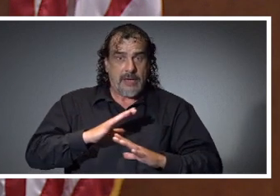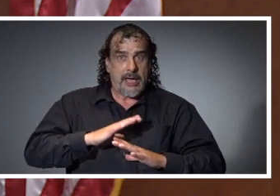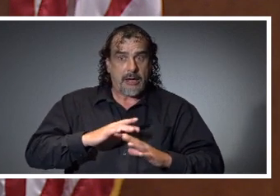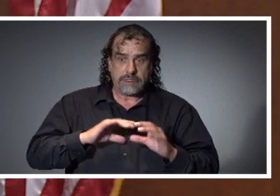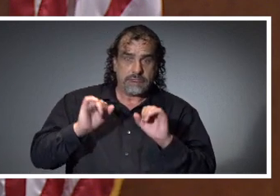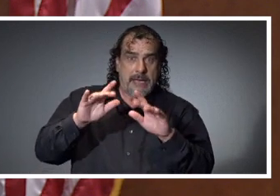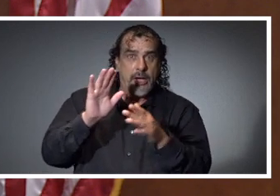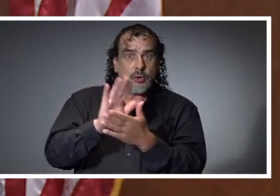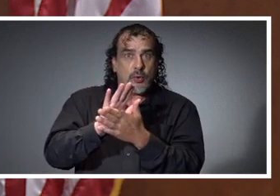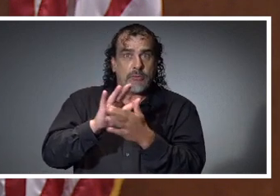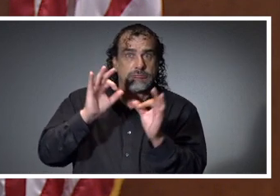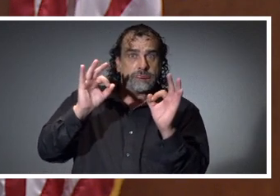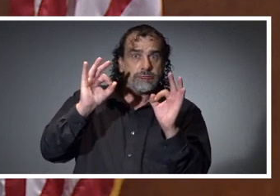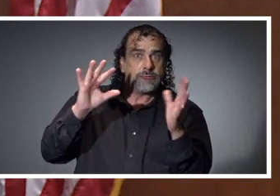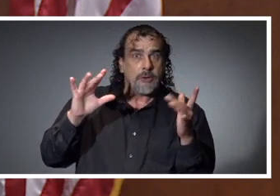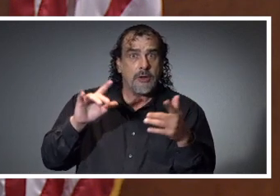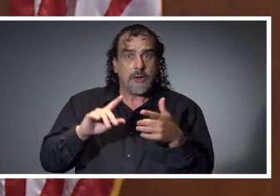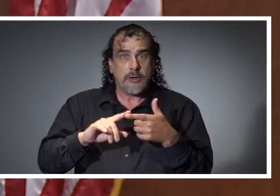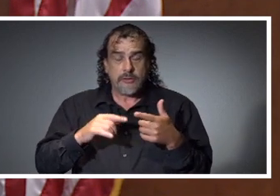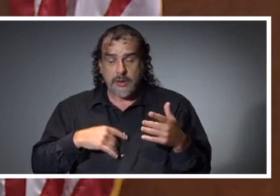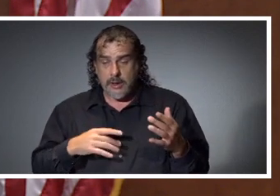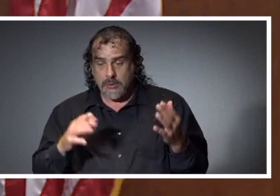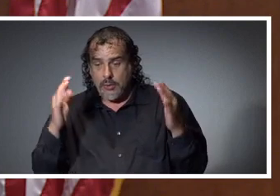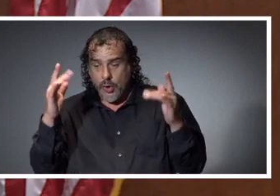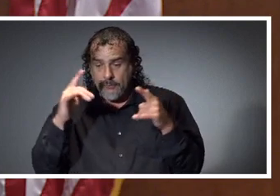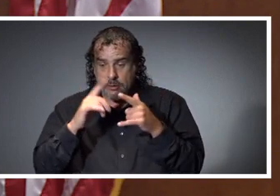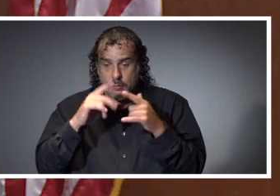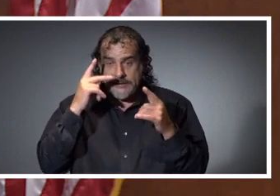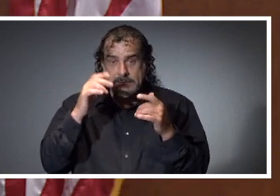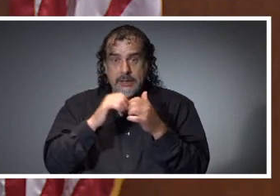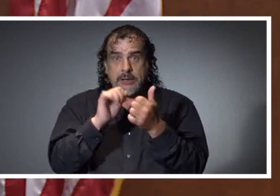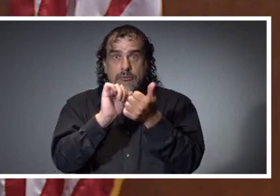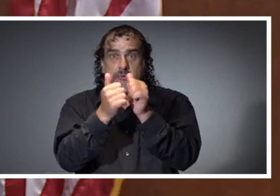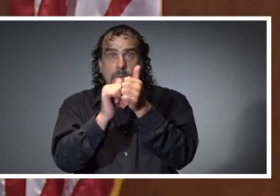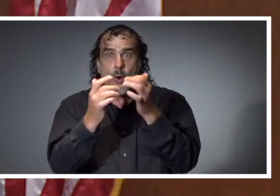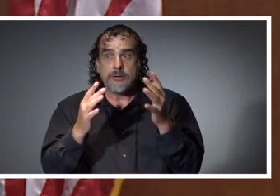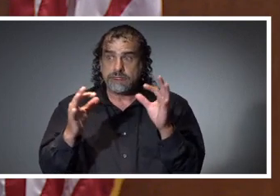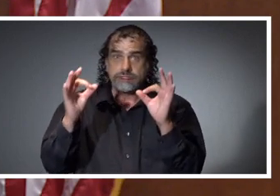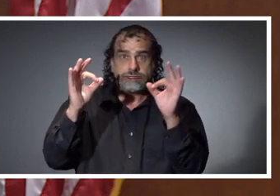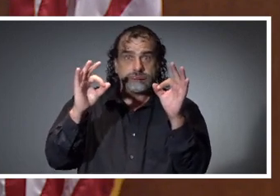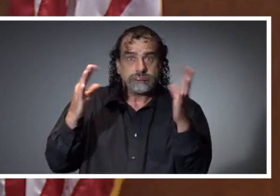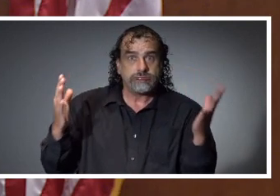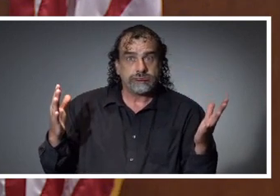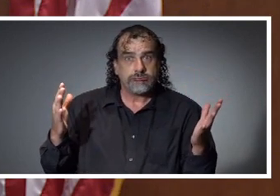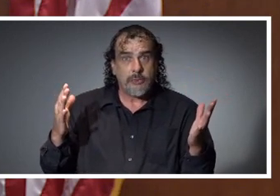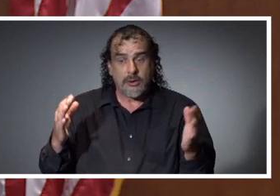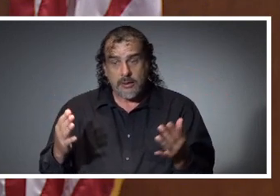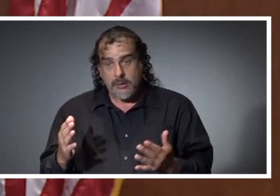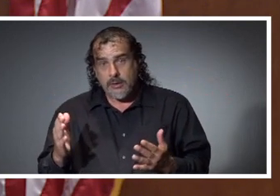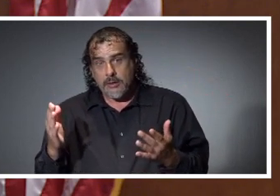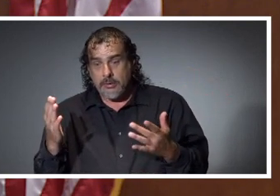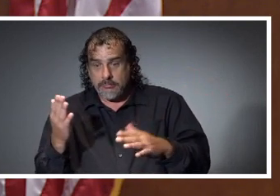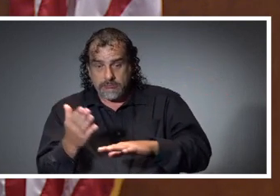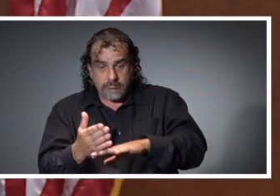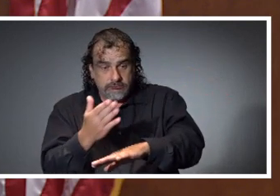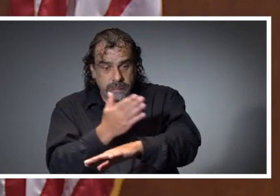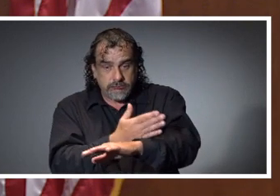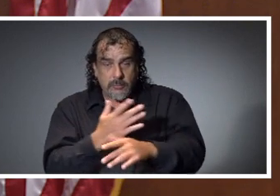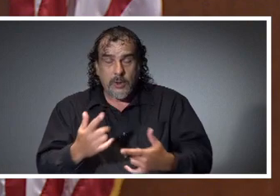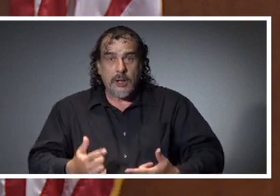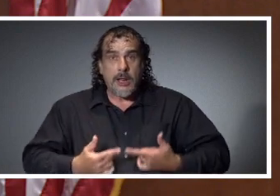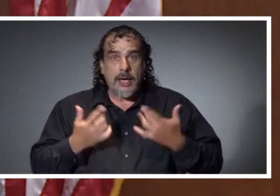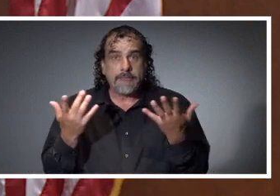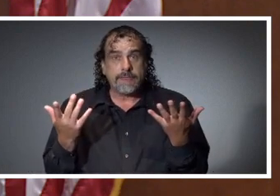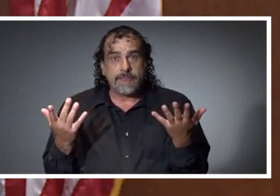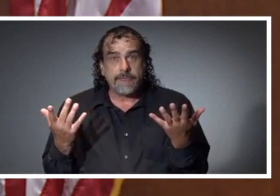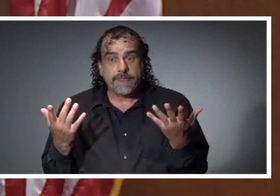continue to see positive results on our athletic fields. Hopefully, we can continue to see life that